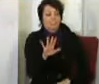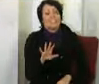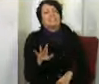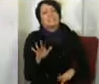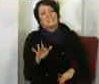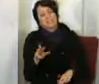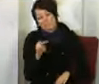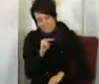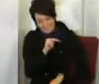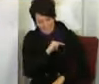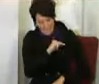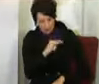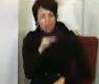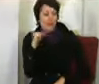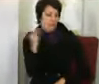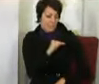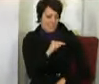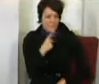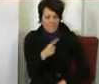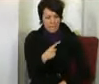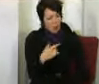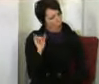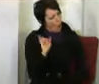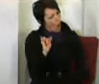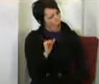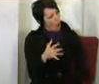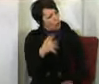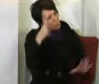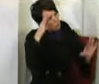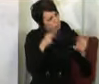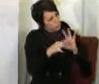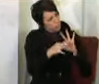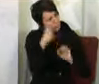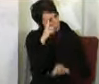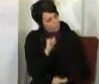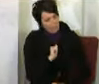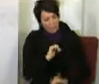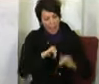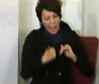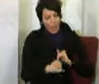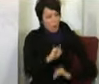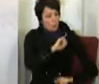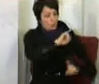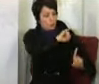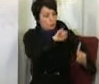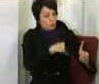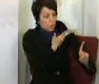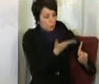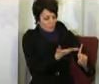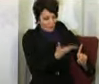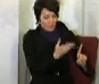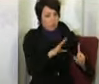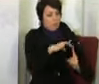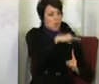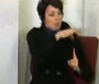really seen before, a link of how Joseph was chosen by